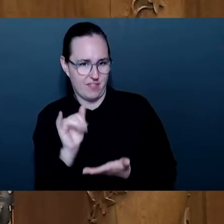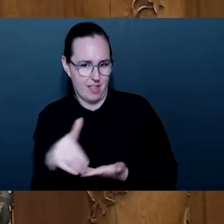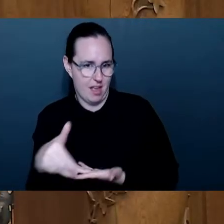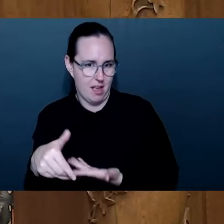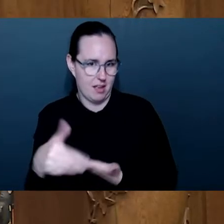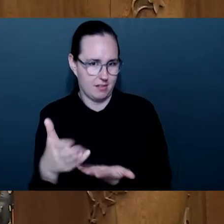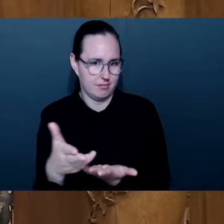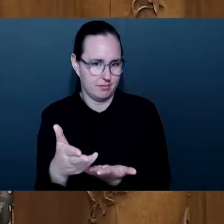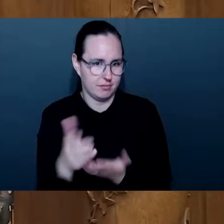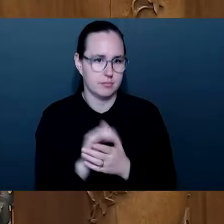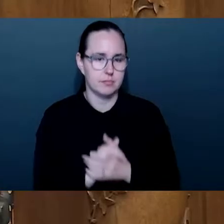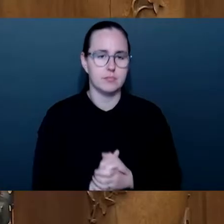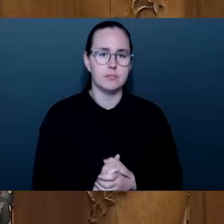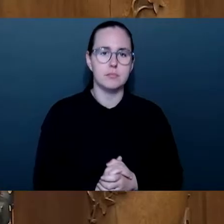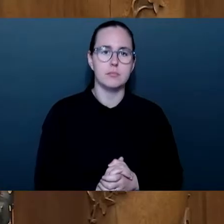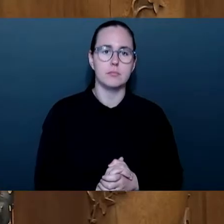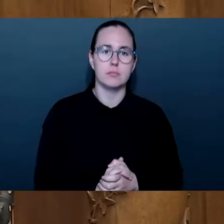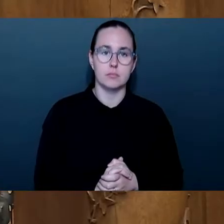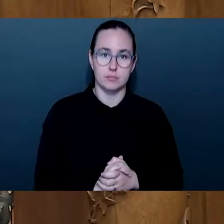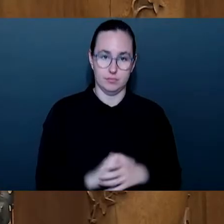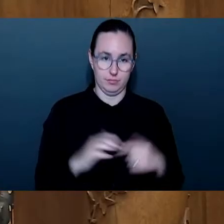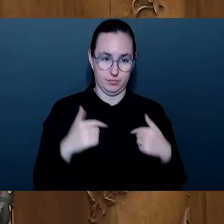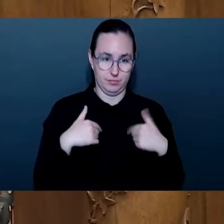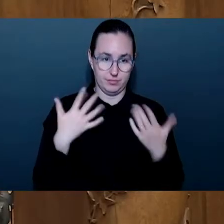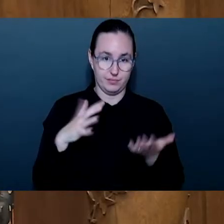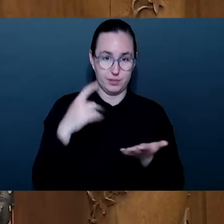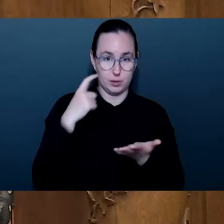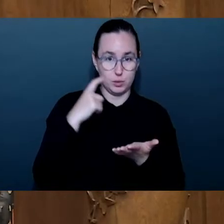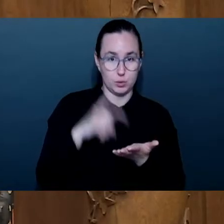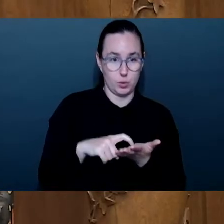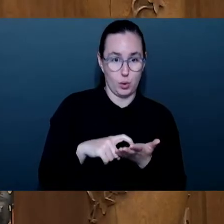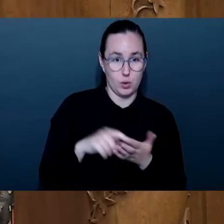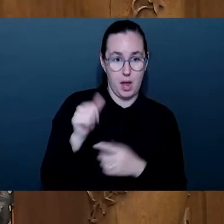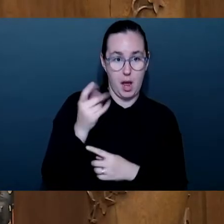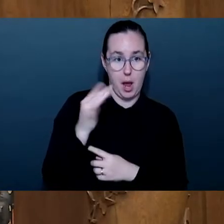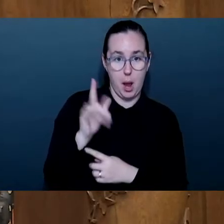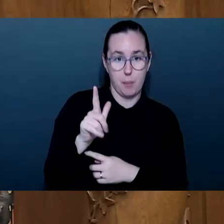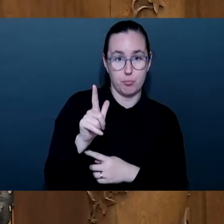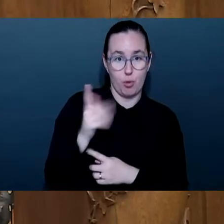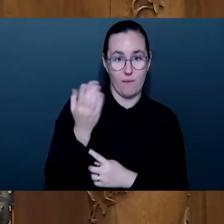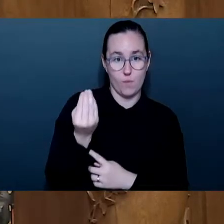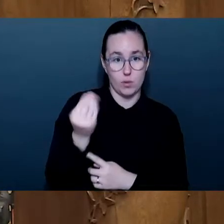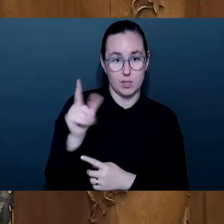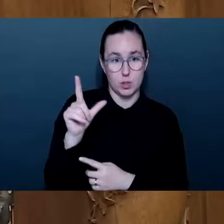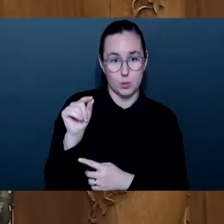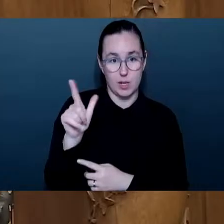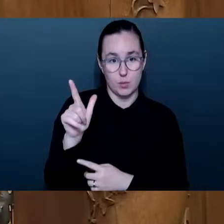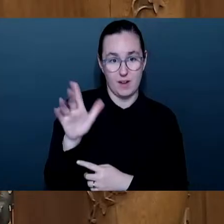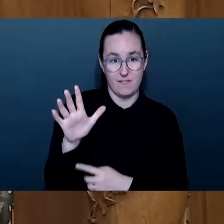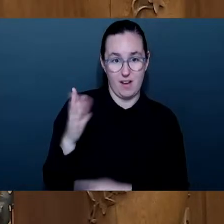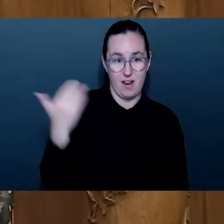2025, a private member's bill may be ruled out of order on the grounds that it offends Standing